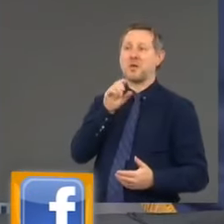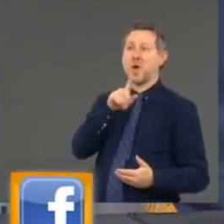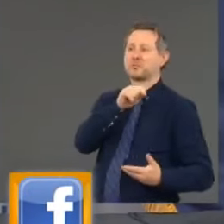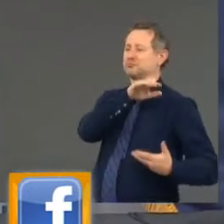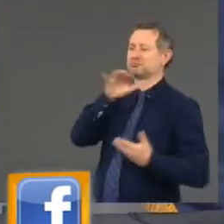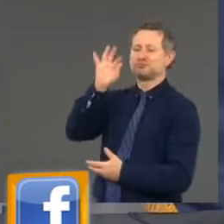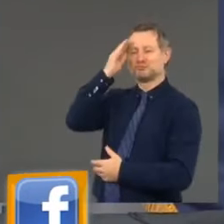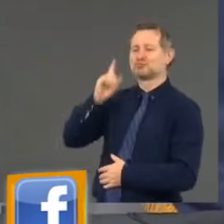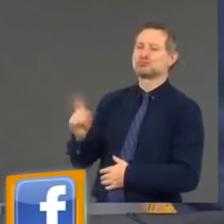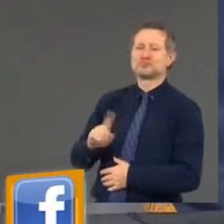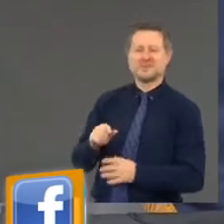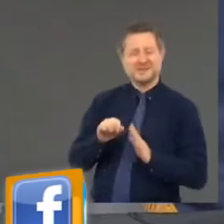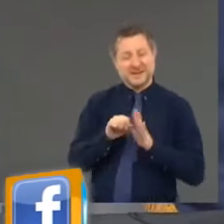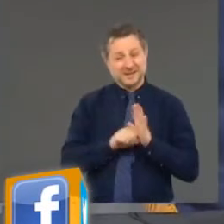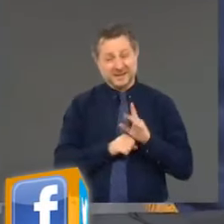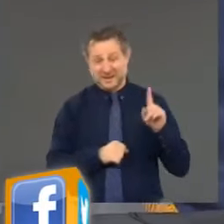ugly